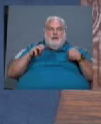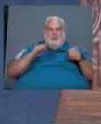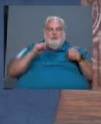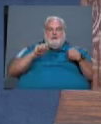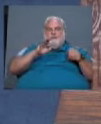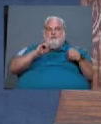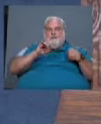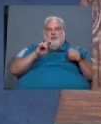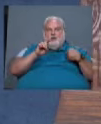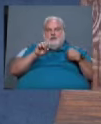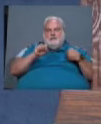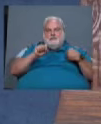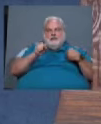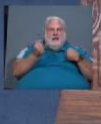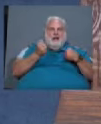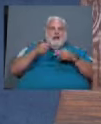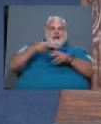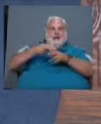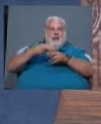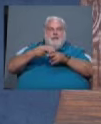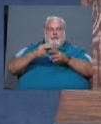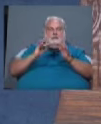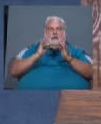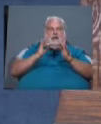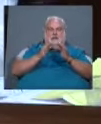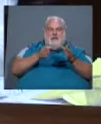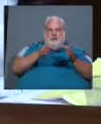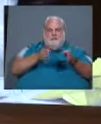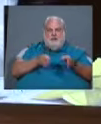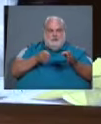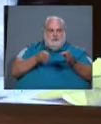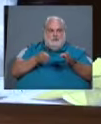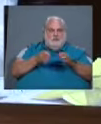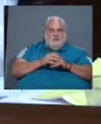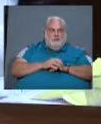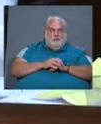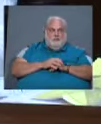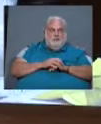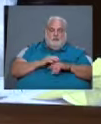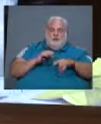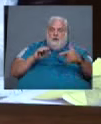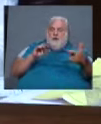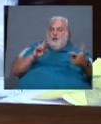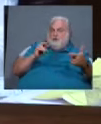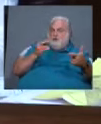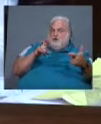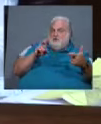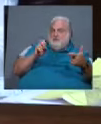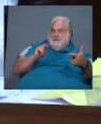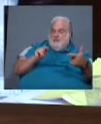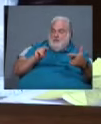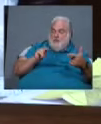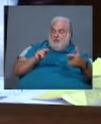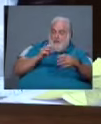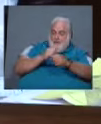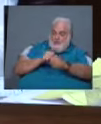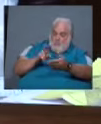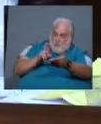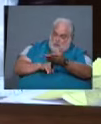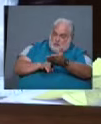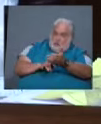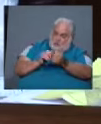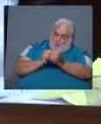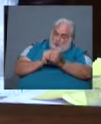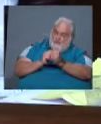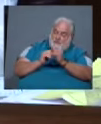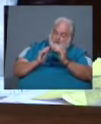Fields' name as the contact. So typically, to get these neighborhood associations registered with the city